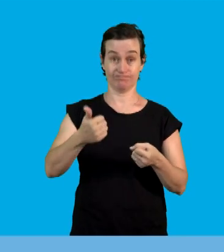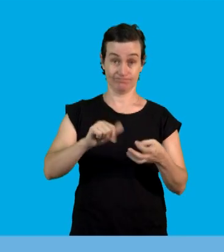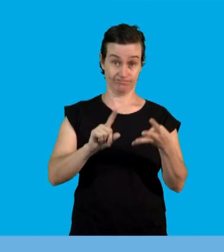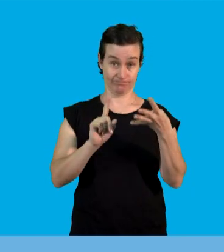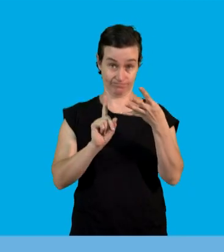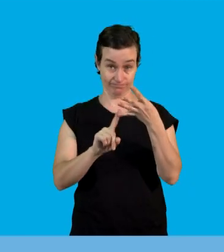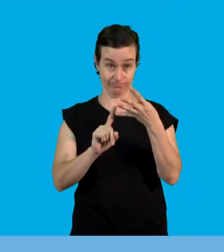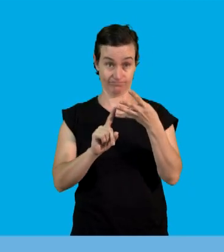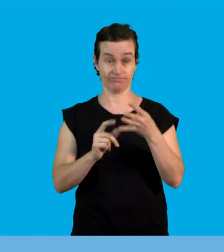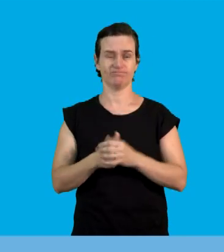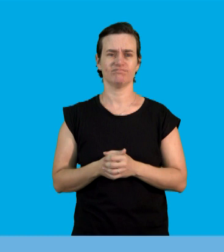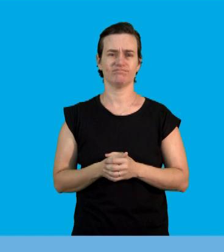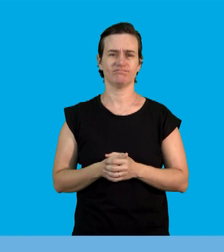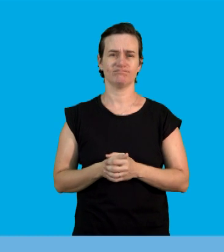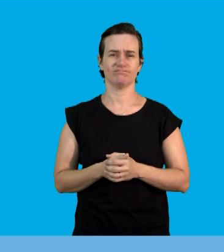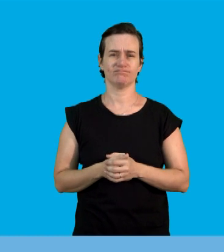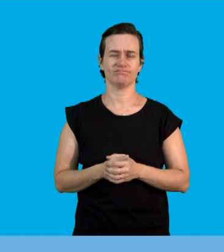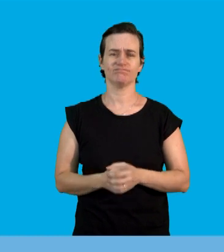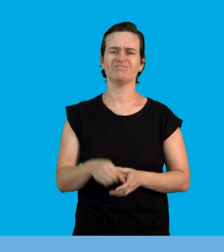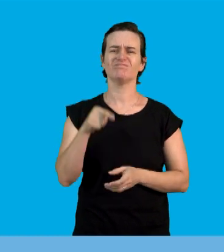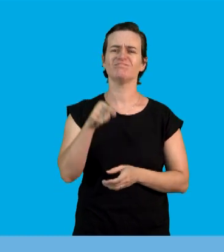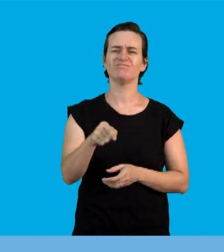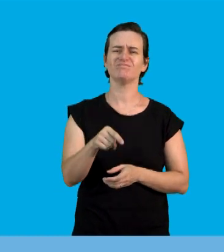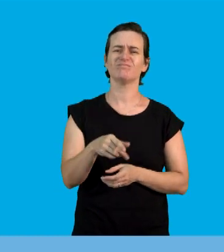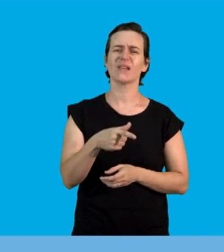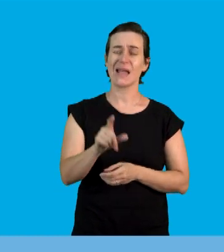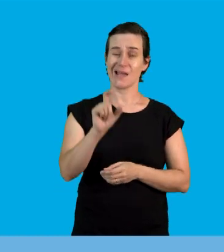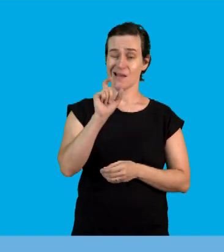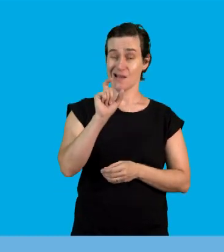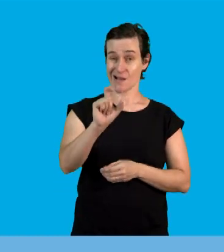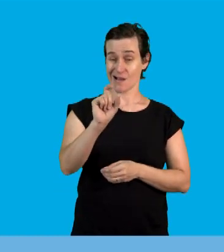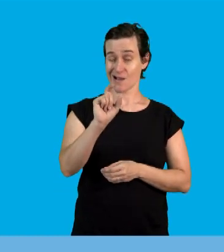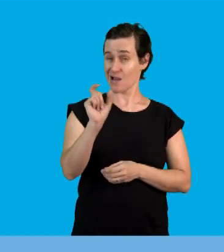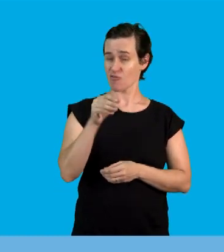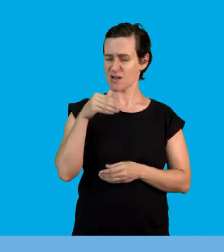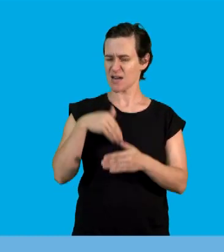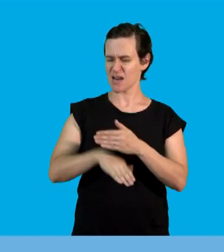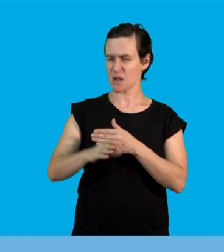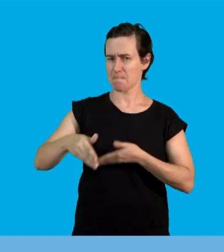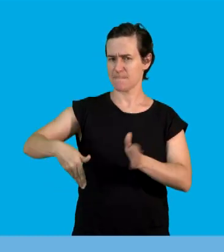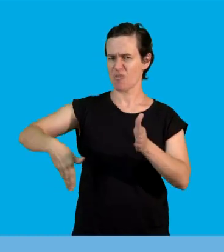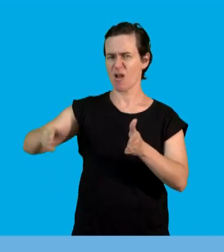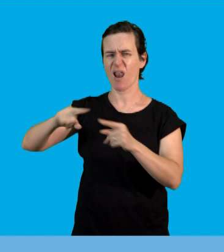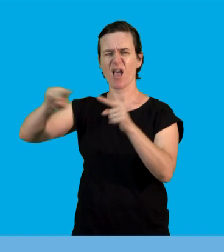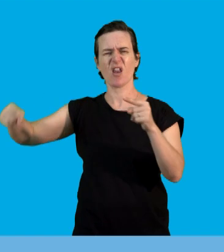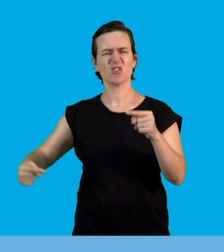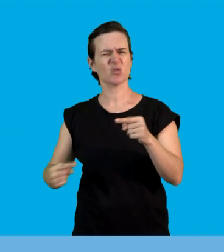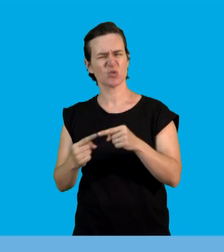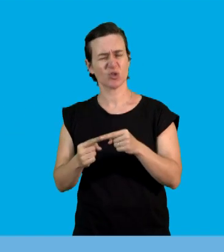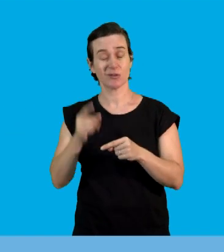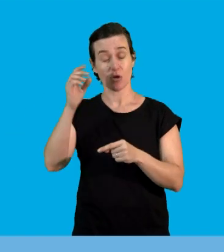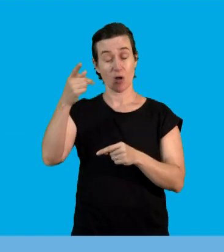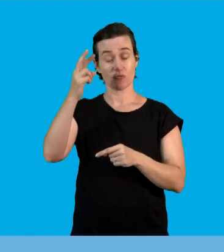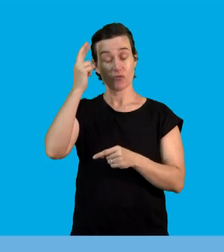question. What can you then say about the current in a parallel circuit? Remember, in a parallel circuit, the current